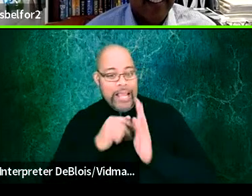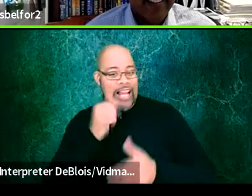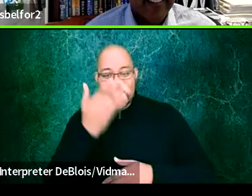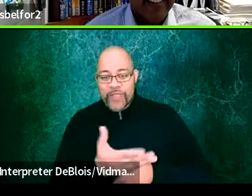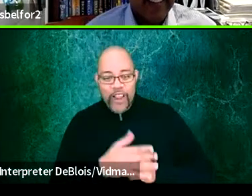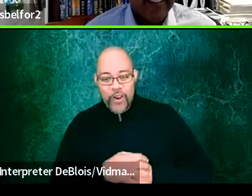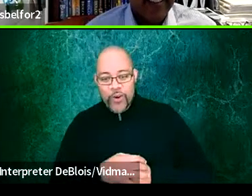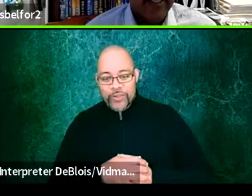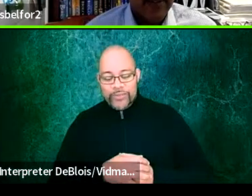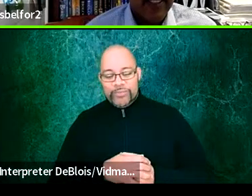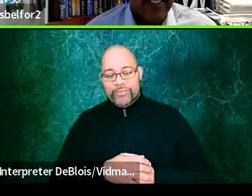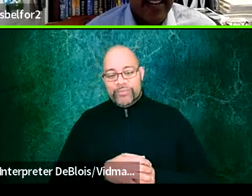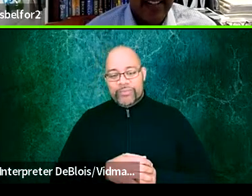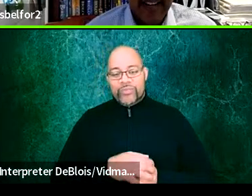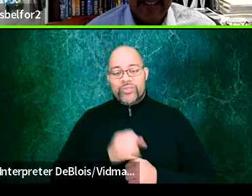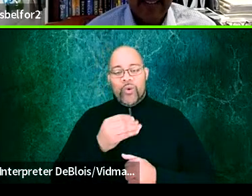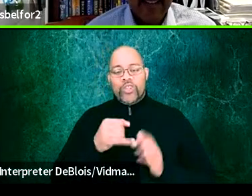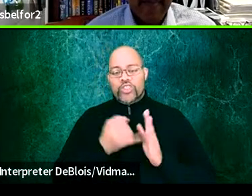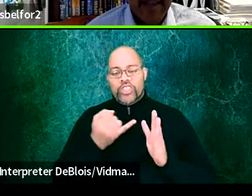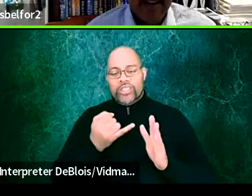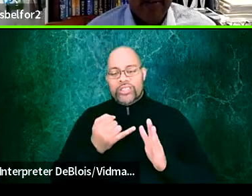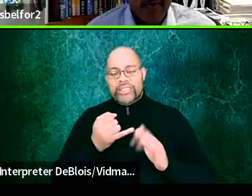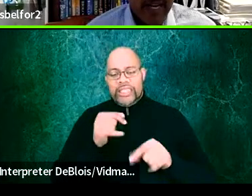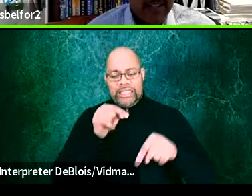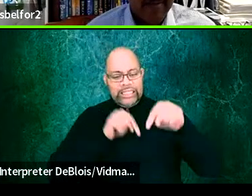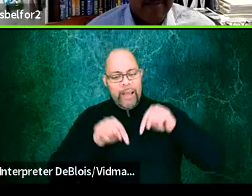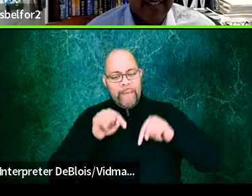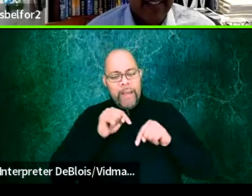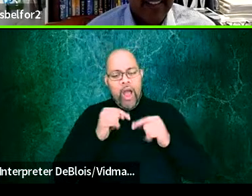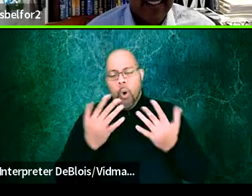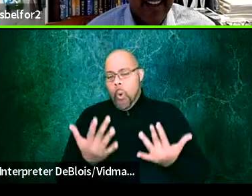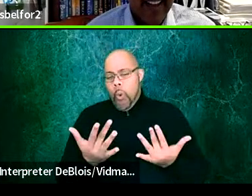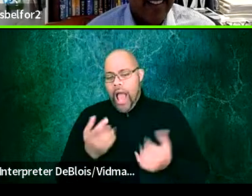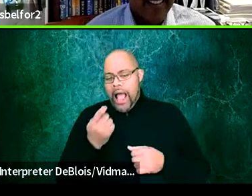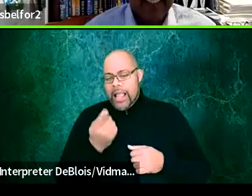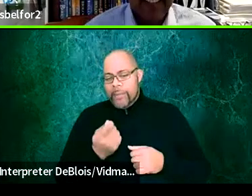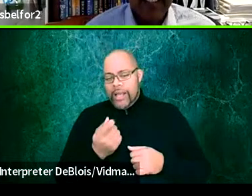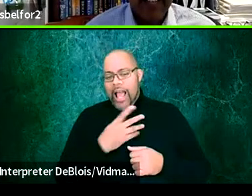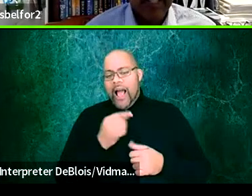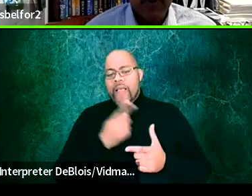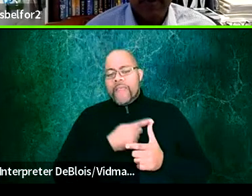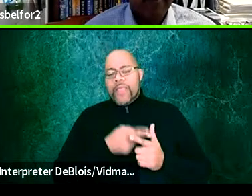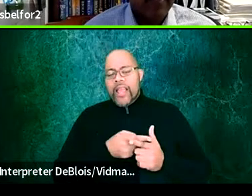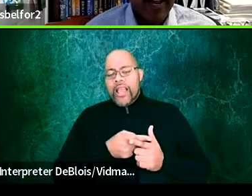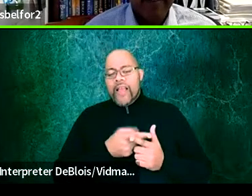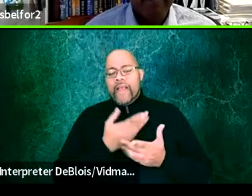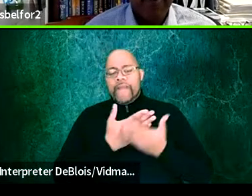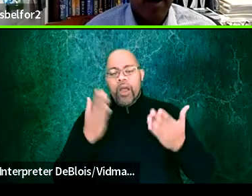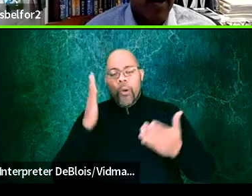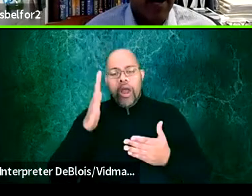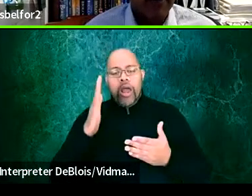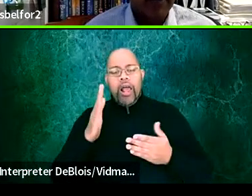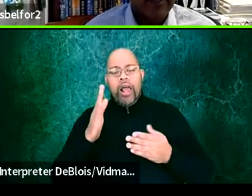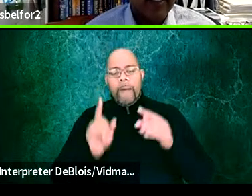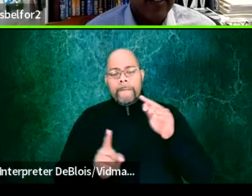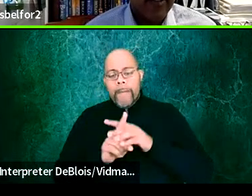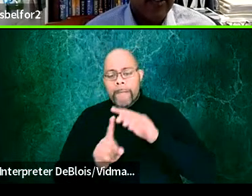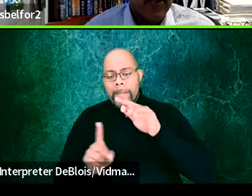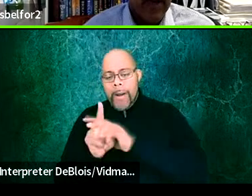there. So just kind of like step back, wait a little bit, and then things will kind of pop